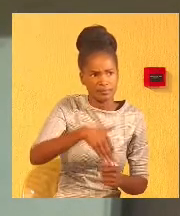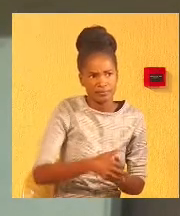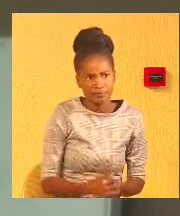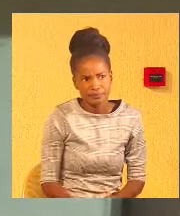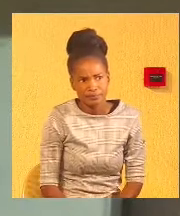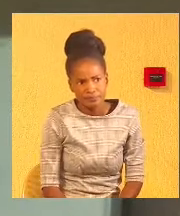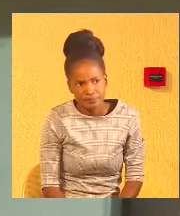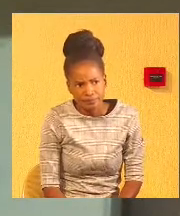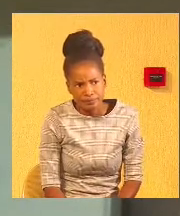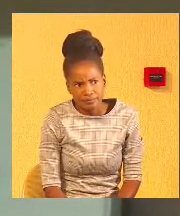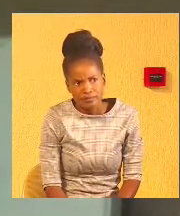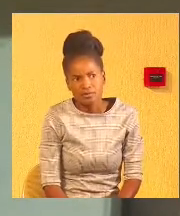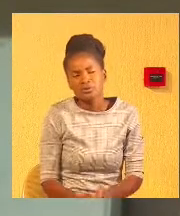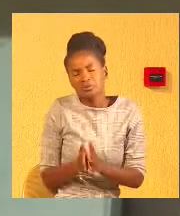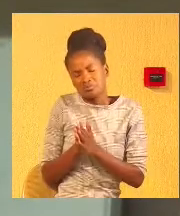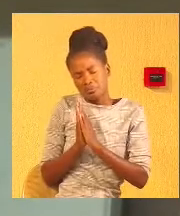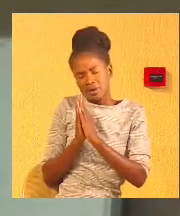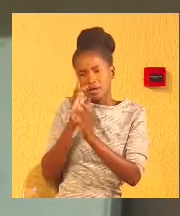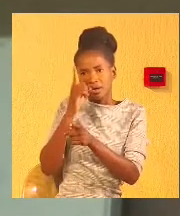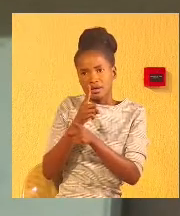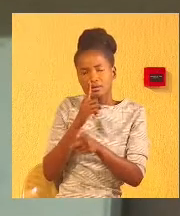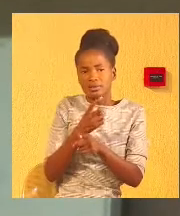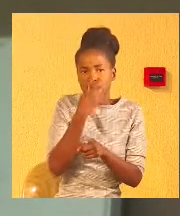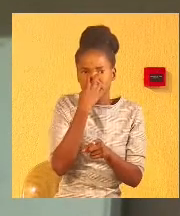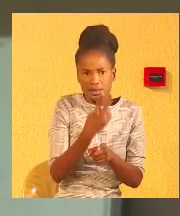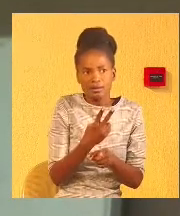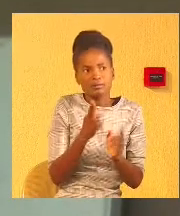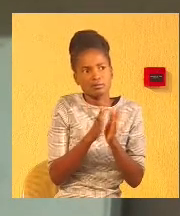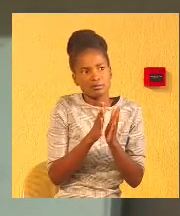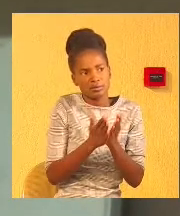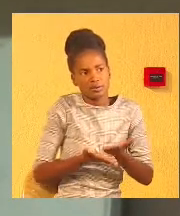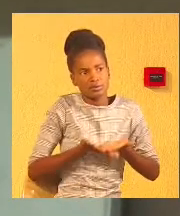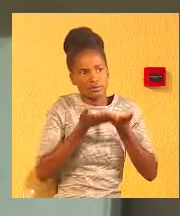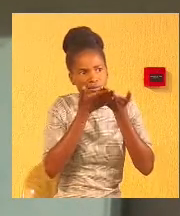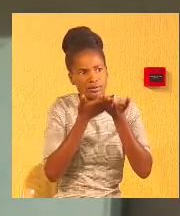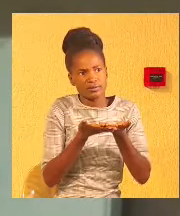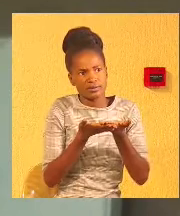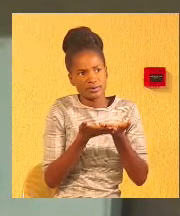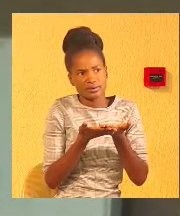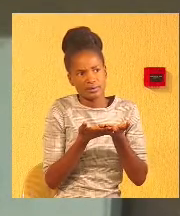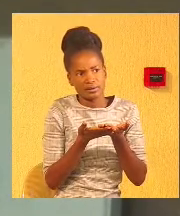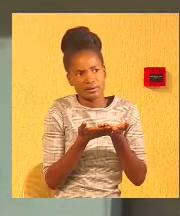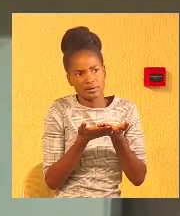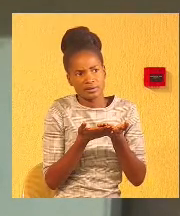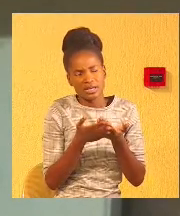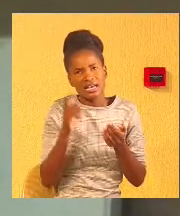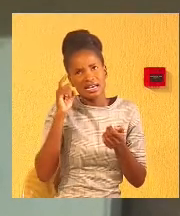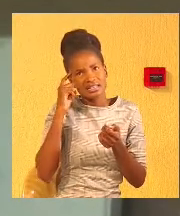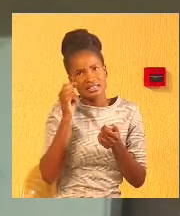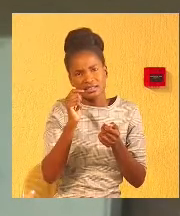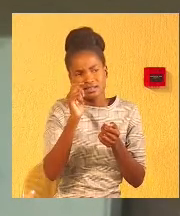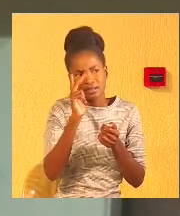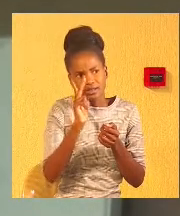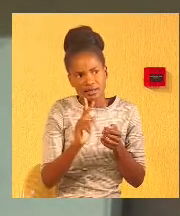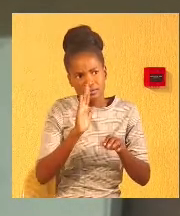for government to look into that seriously, so that then this, I'm sitting with many people that I'm seeing,